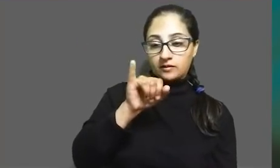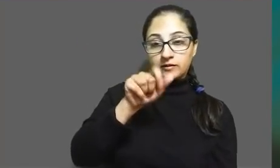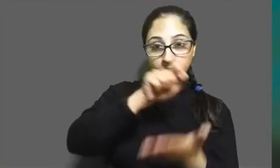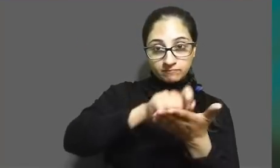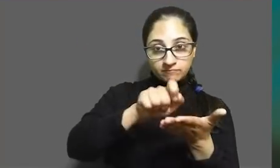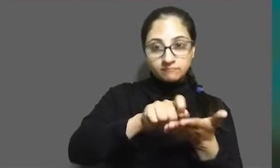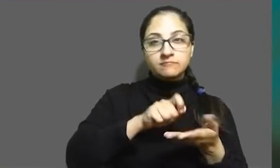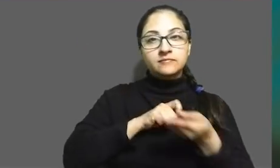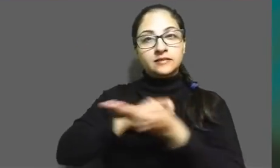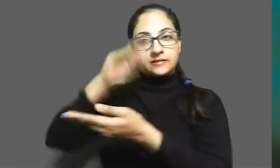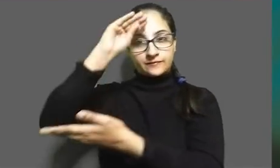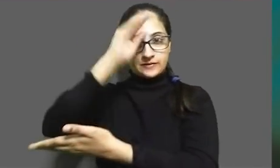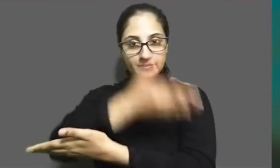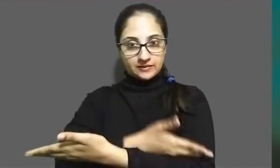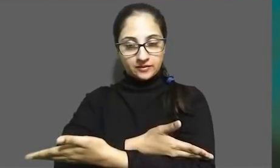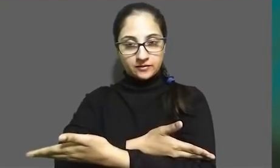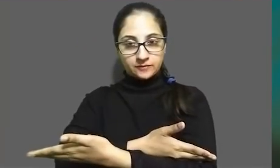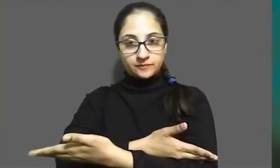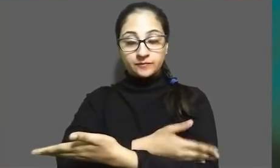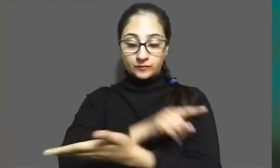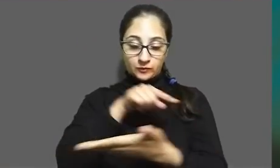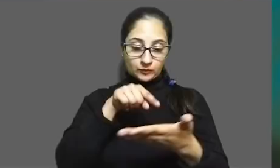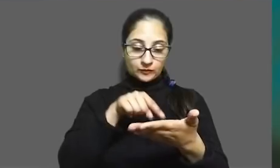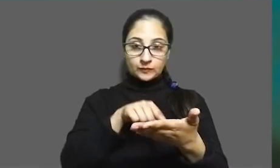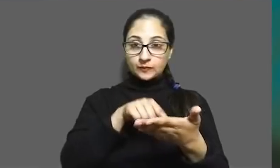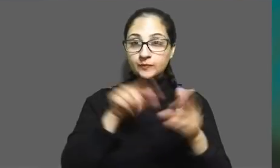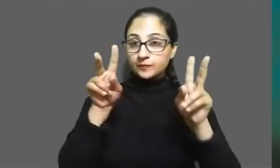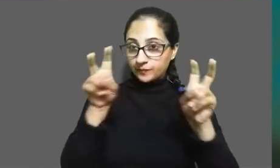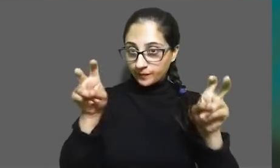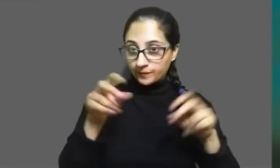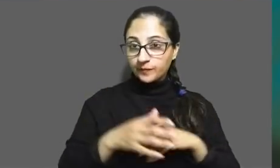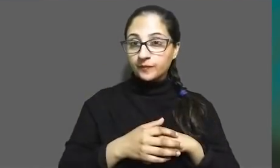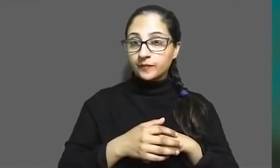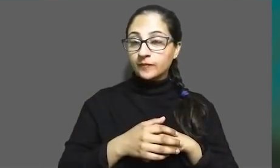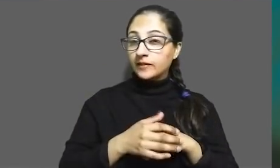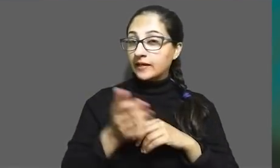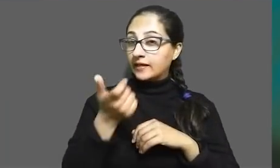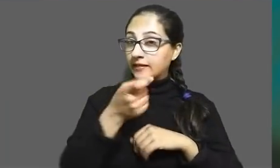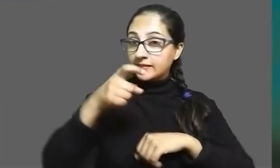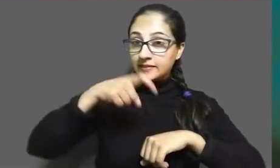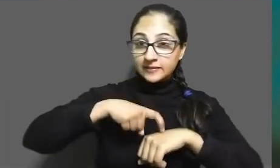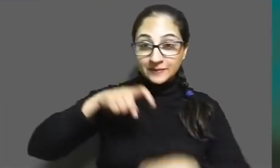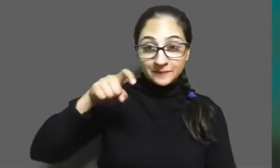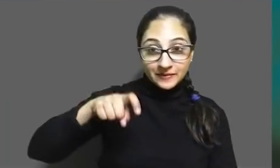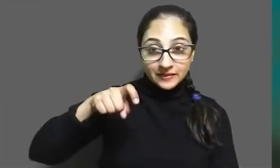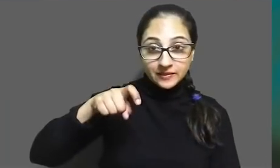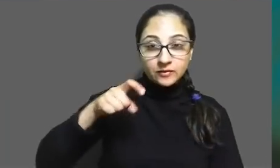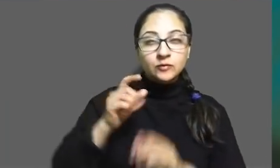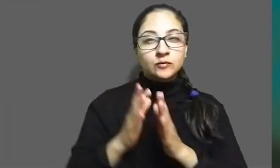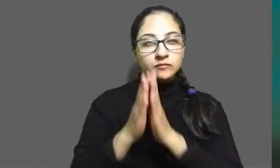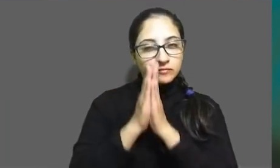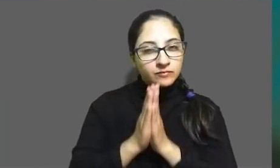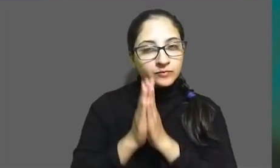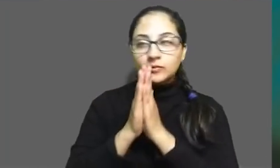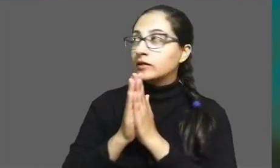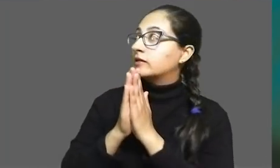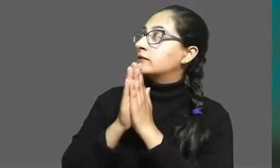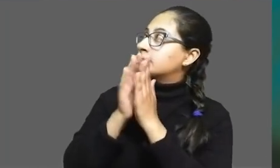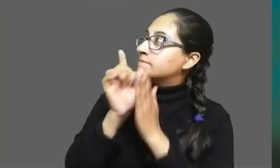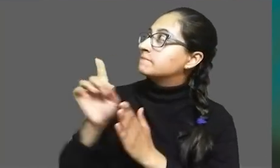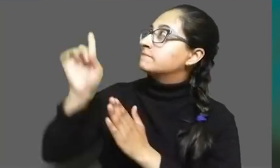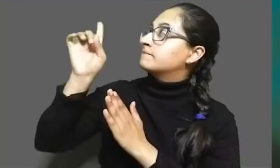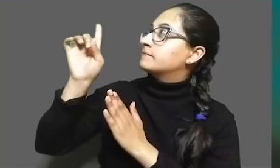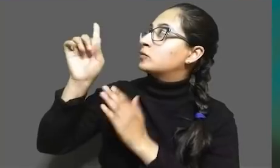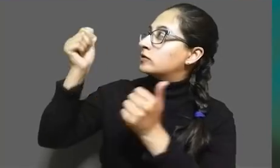You make reference in your presentation to the letter that Hazrat Ali wrote to his son,